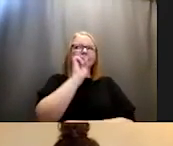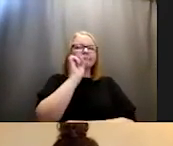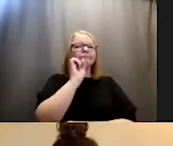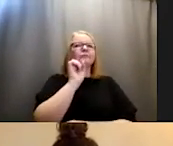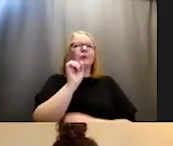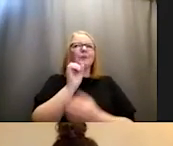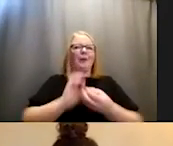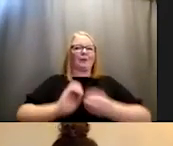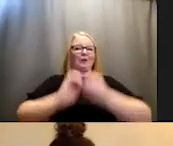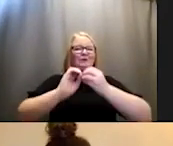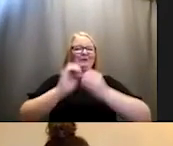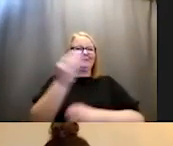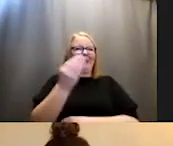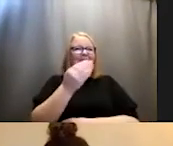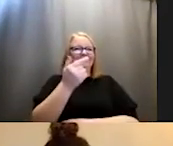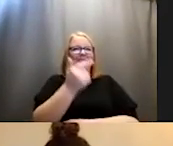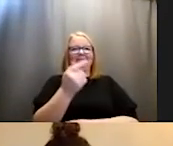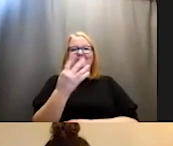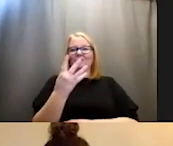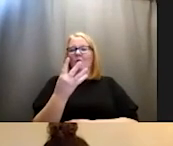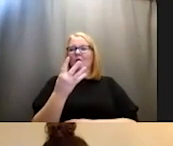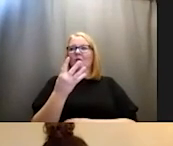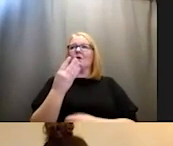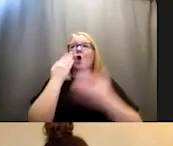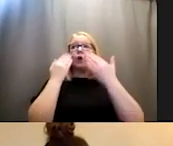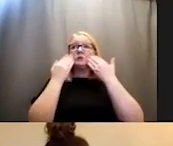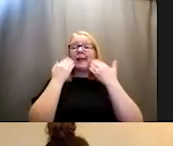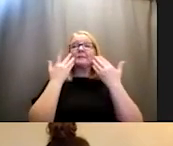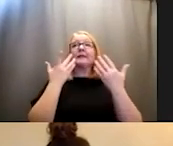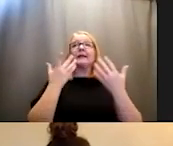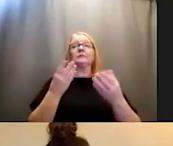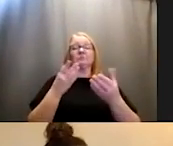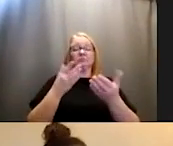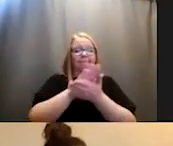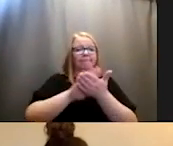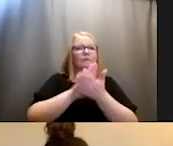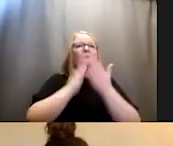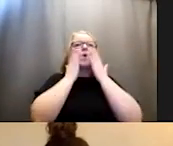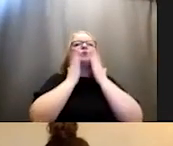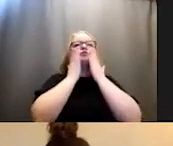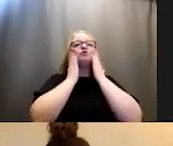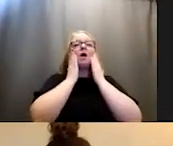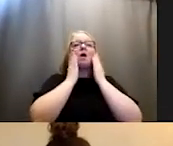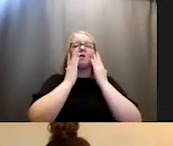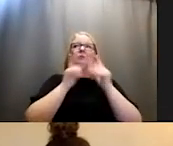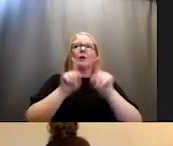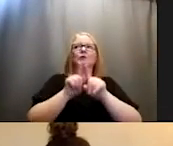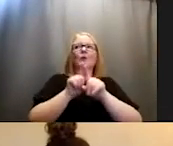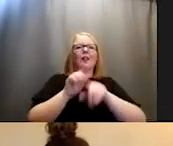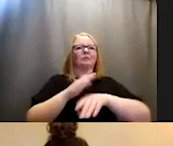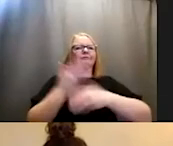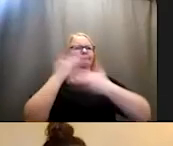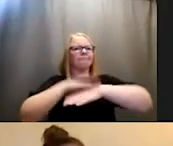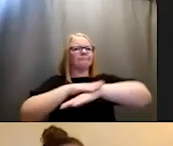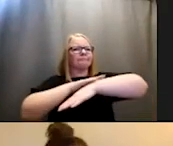1974, and it was a whole range of cosmetics, moisturizers, and tanning products for men. But it met with quite a lot of outrage, and it